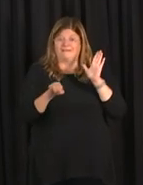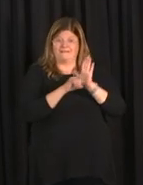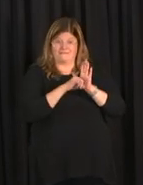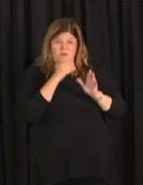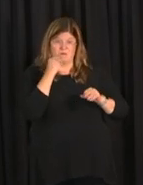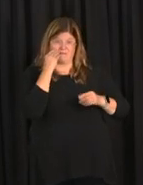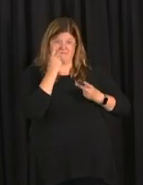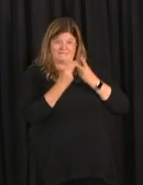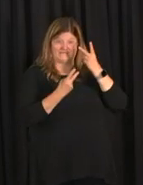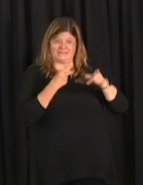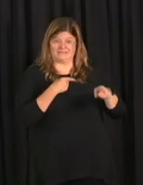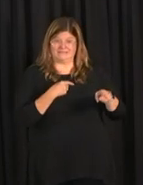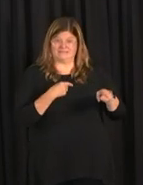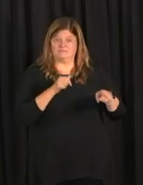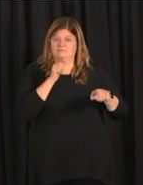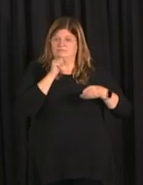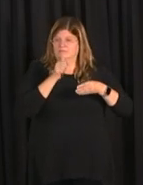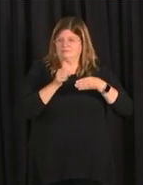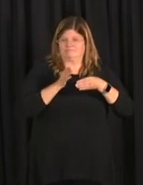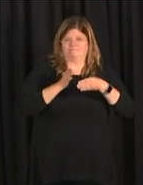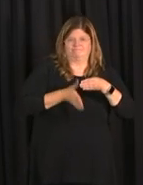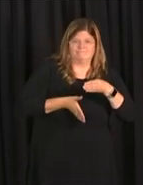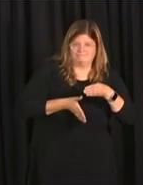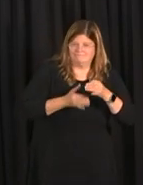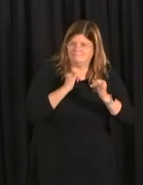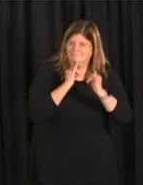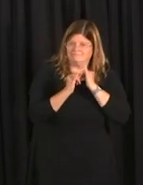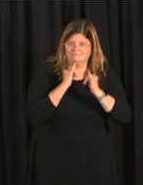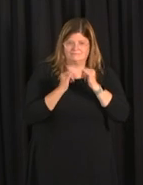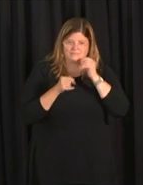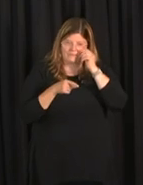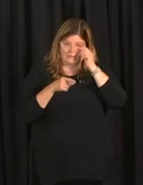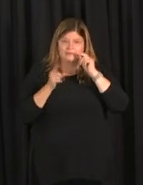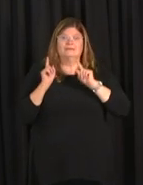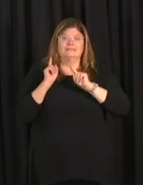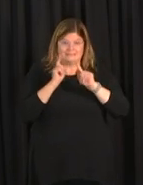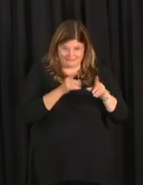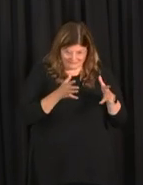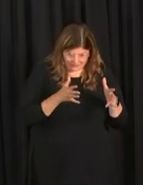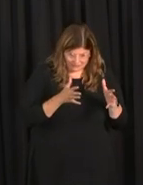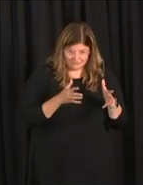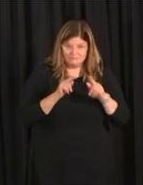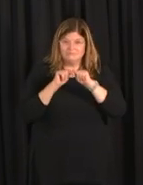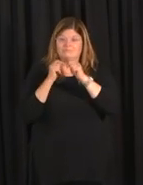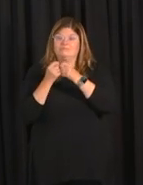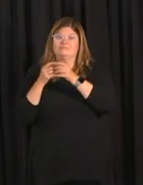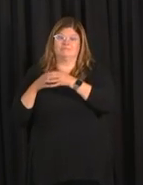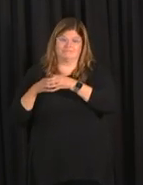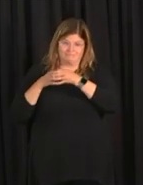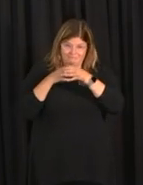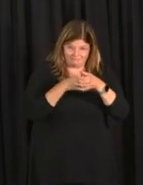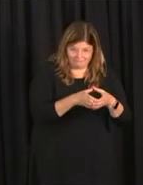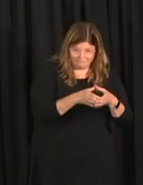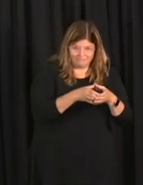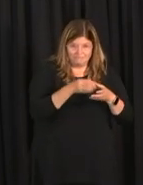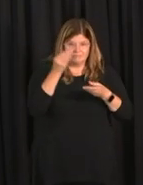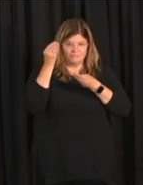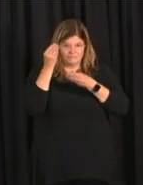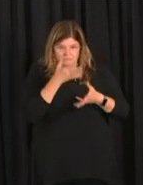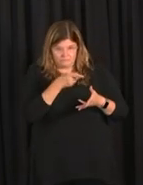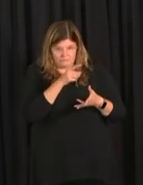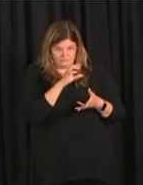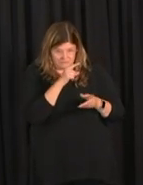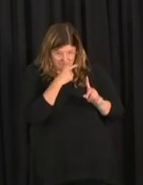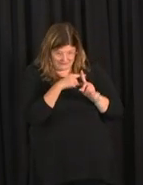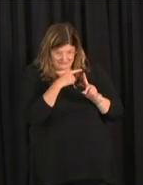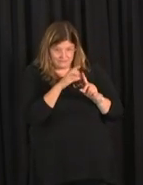visit because they had an incomplete interview. During the home visit team was informed by the positive case